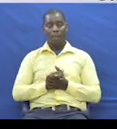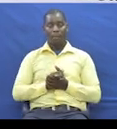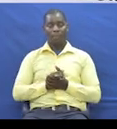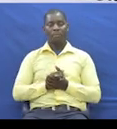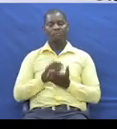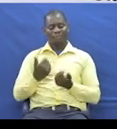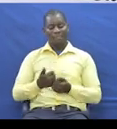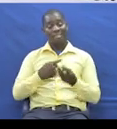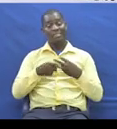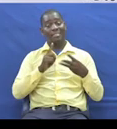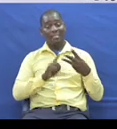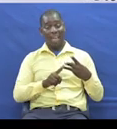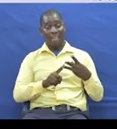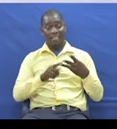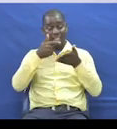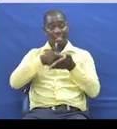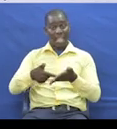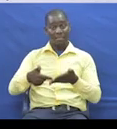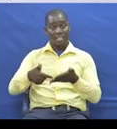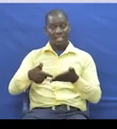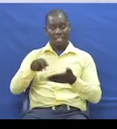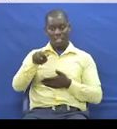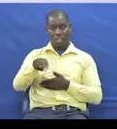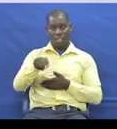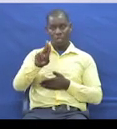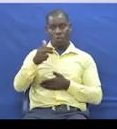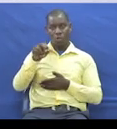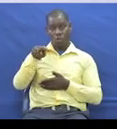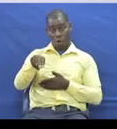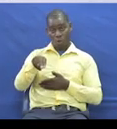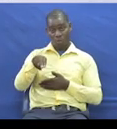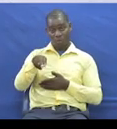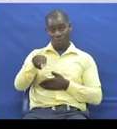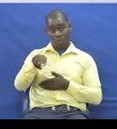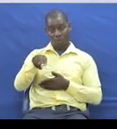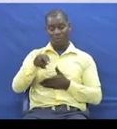And the third is named as a neutron. The neutron.